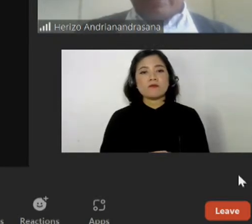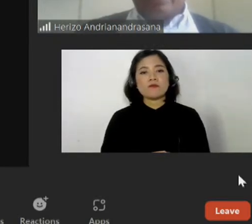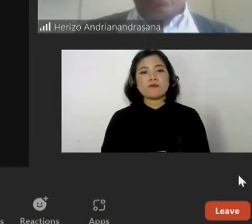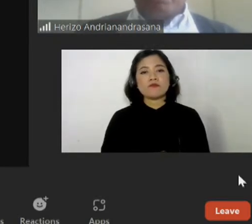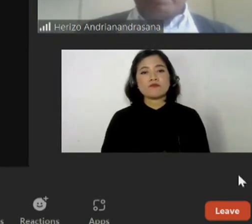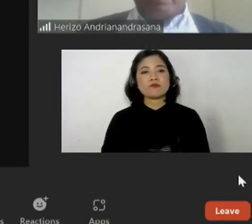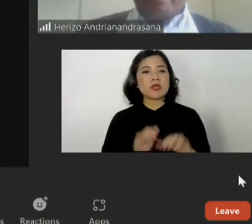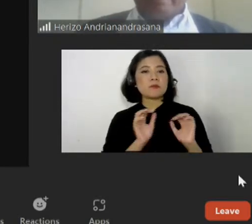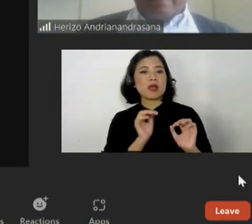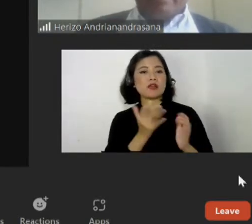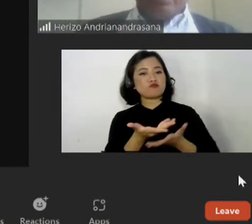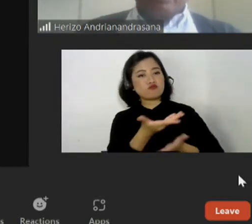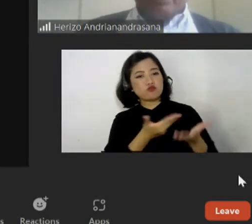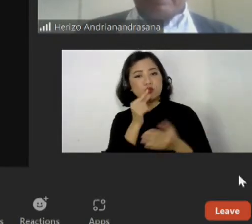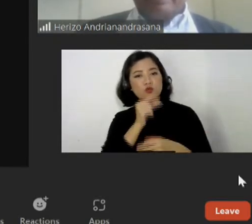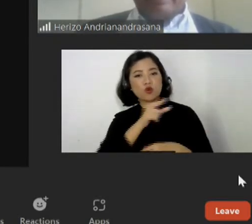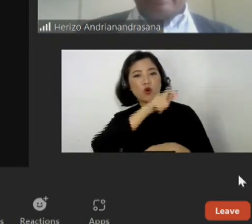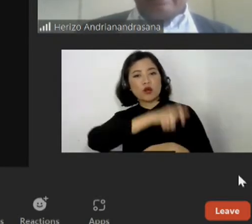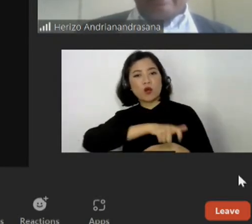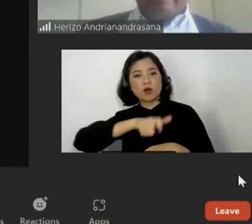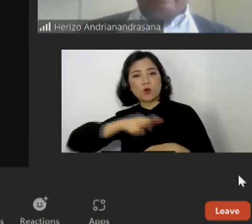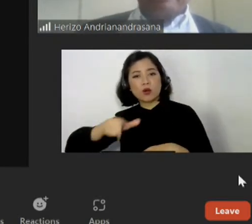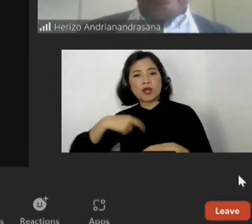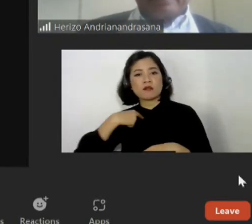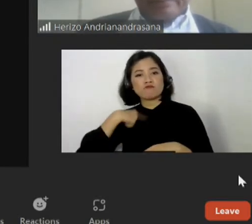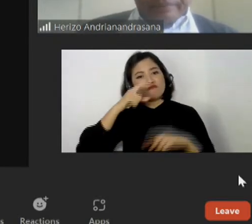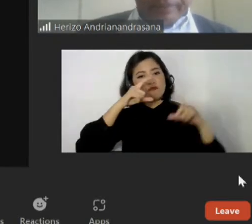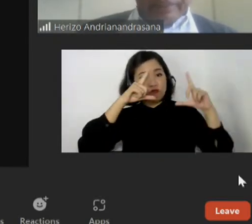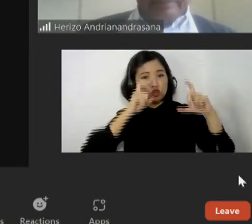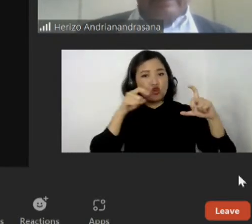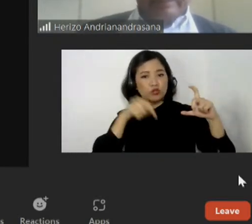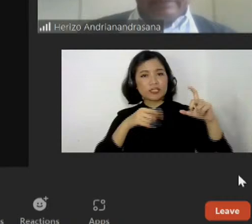of services to people. I took this picture